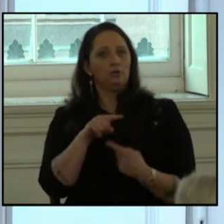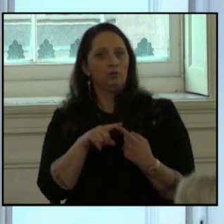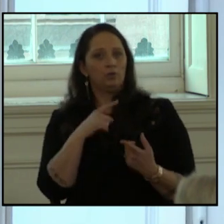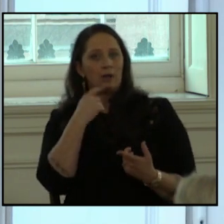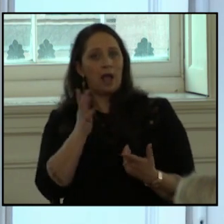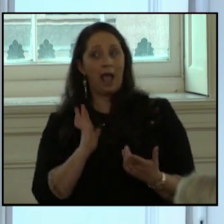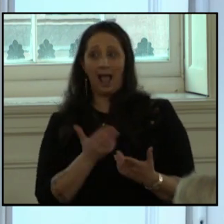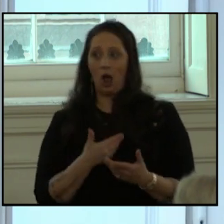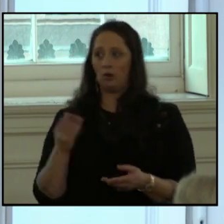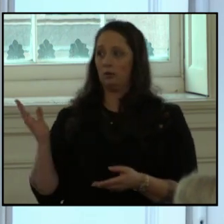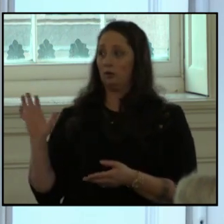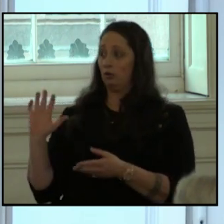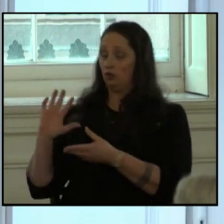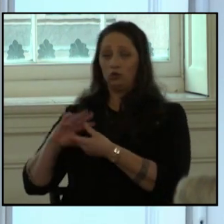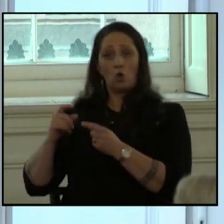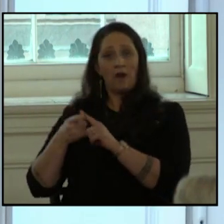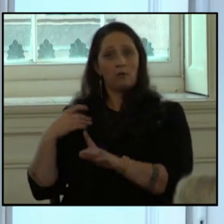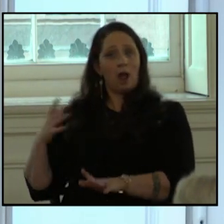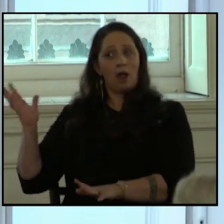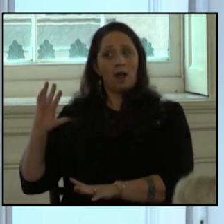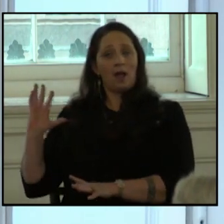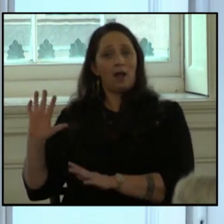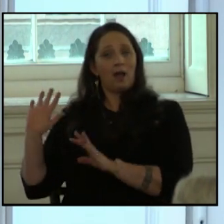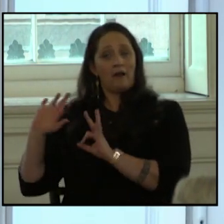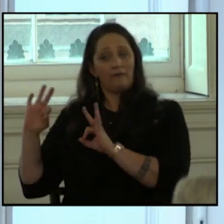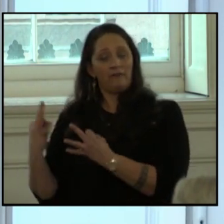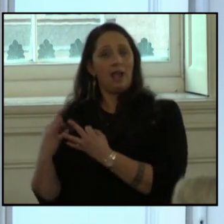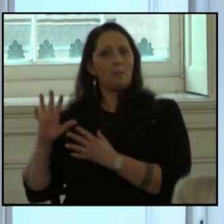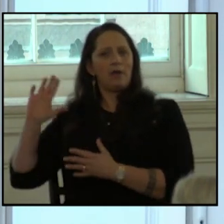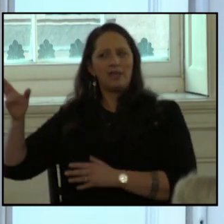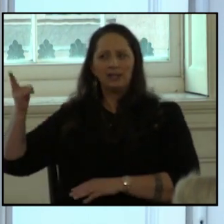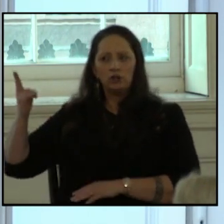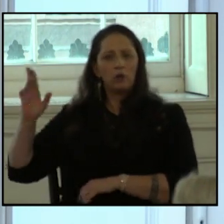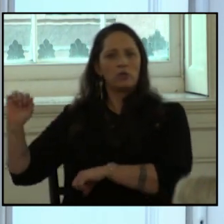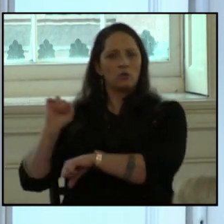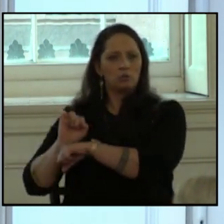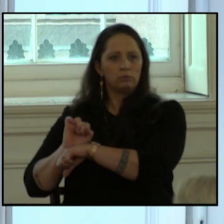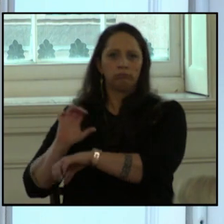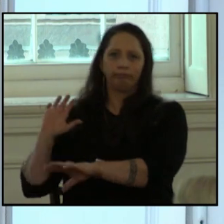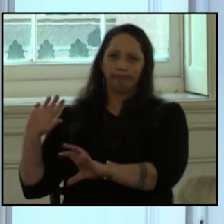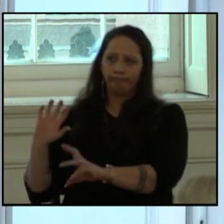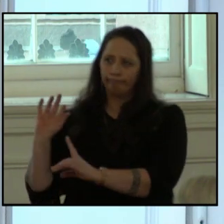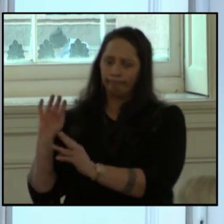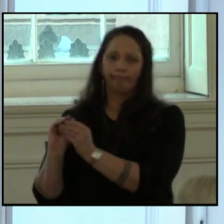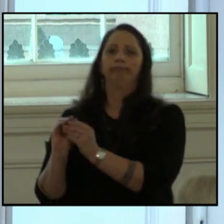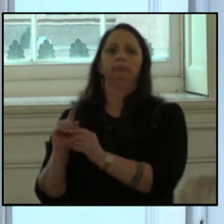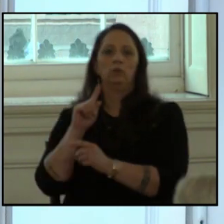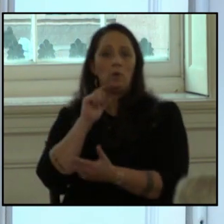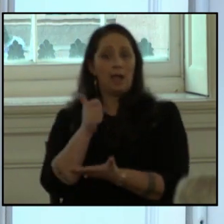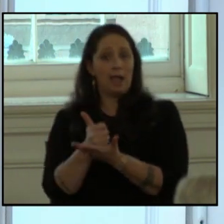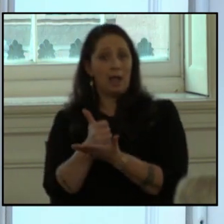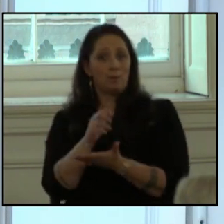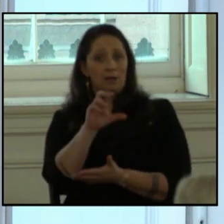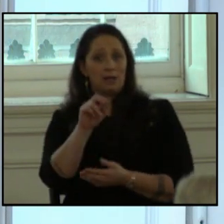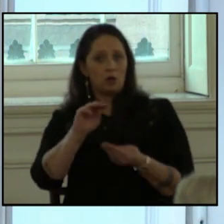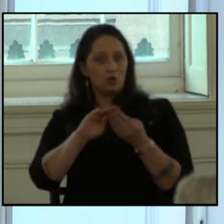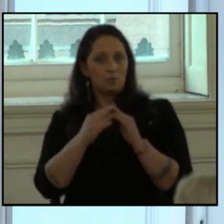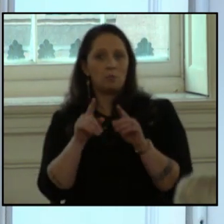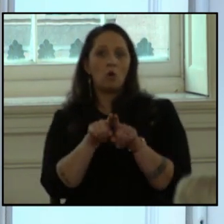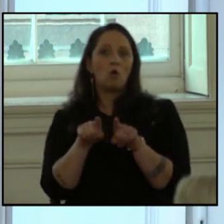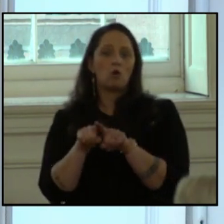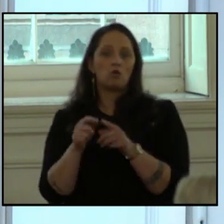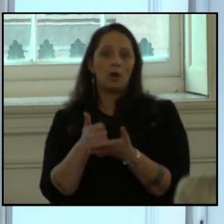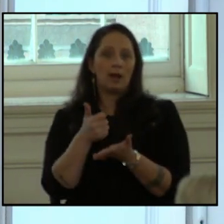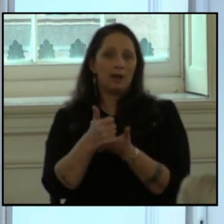our ancestors' story, to talk about their legacy and the work that they have done to not only help Connecticut community, but it